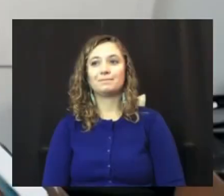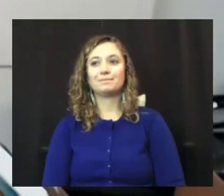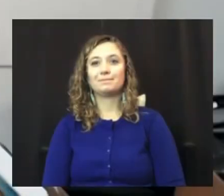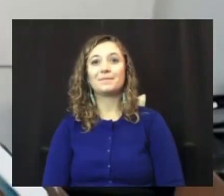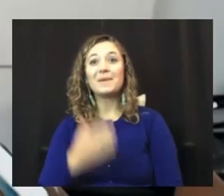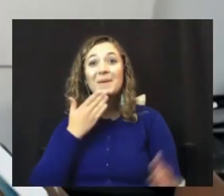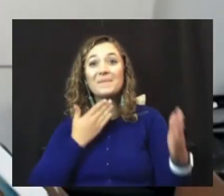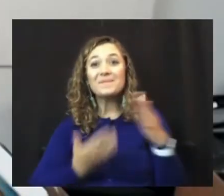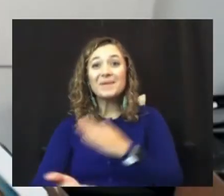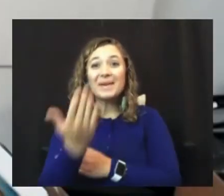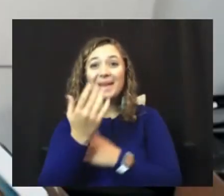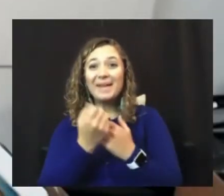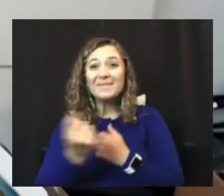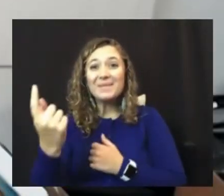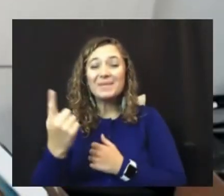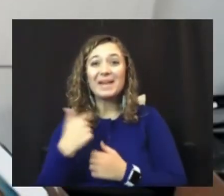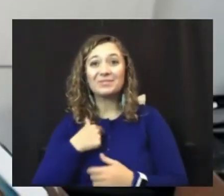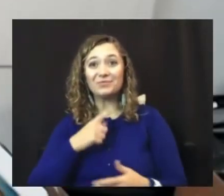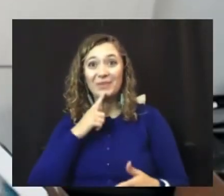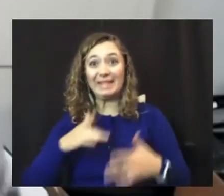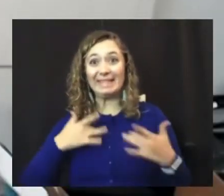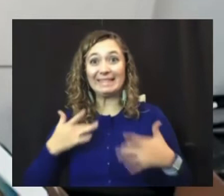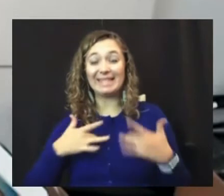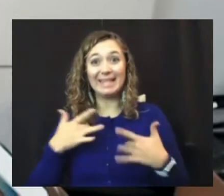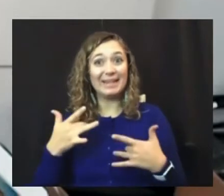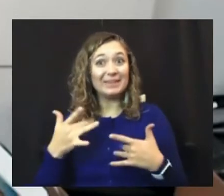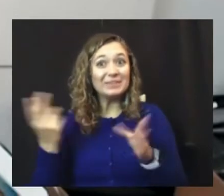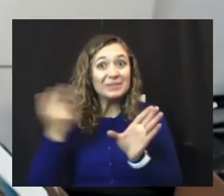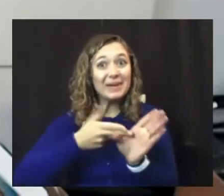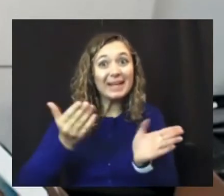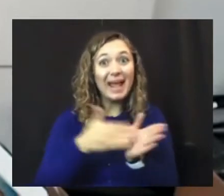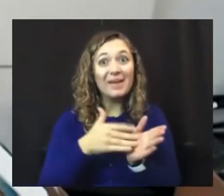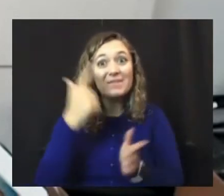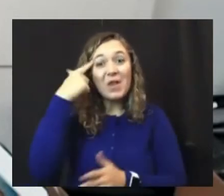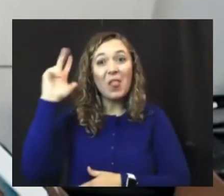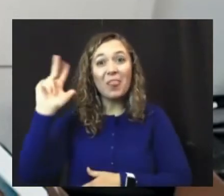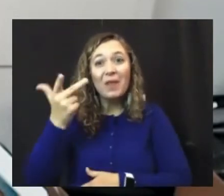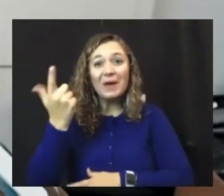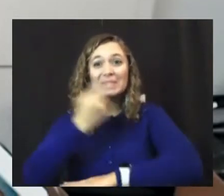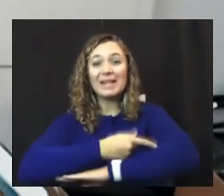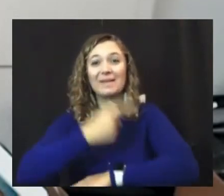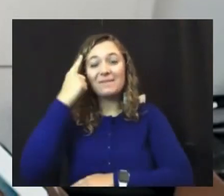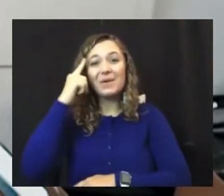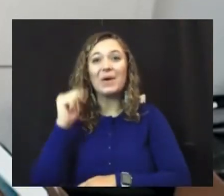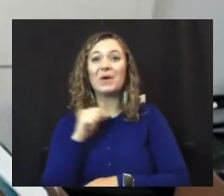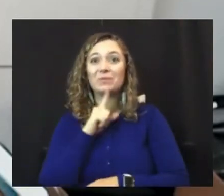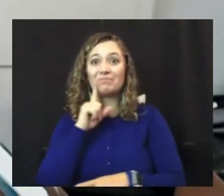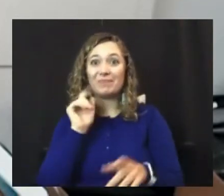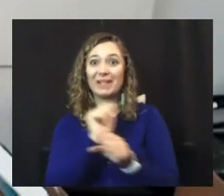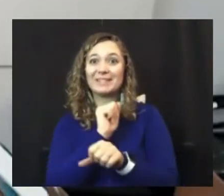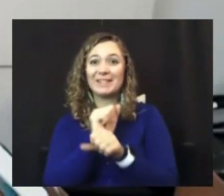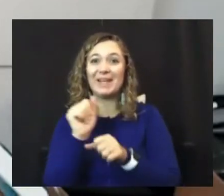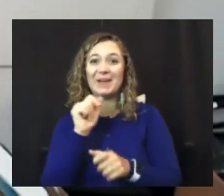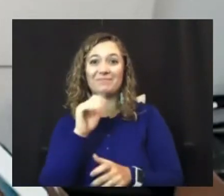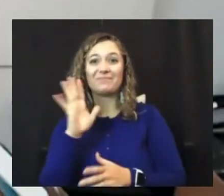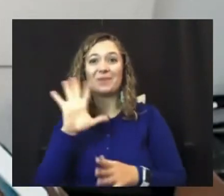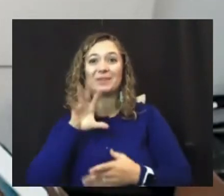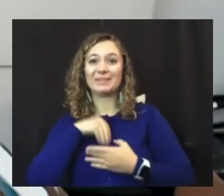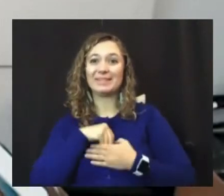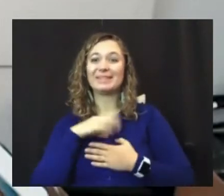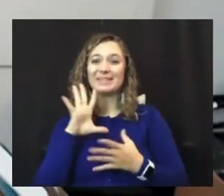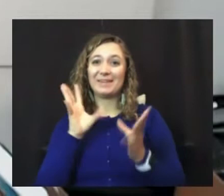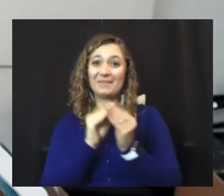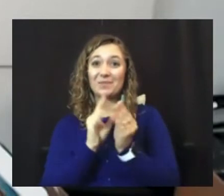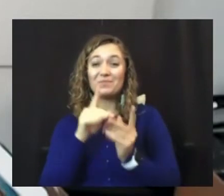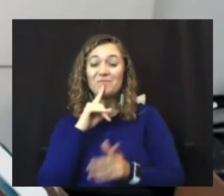Good morning, everyone. I'm very excited to have you back here for our third day of the Actually Autistic Conference. I'm very excited because